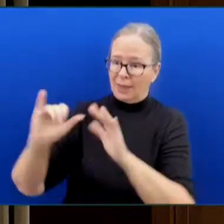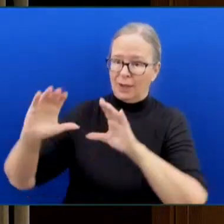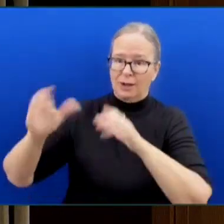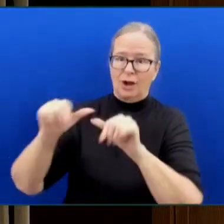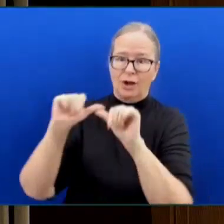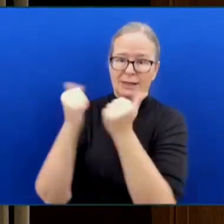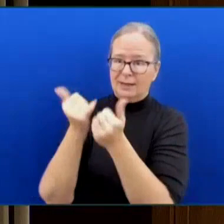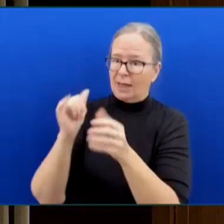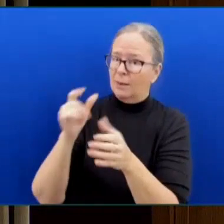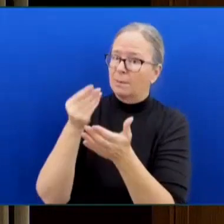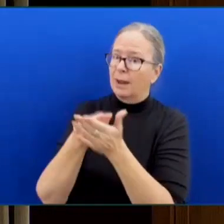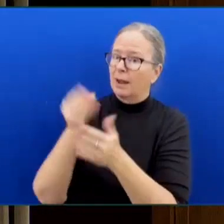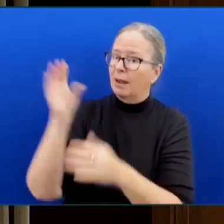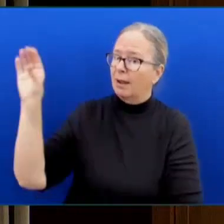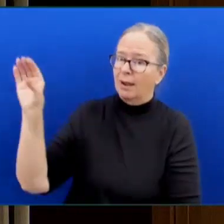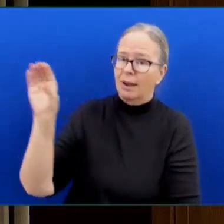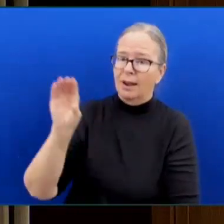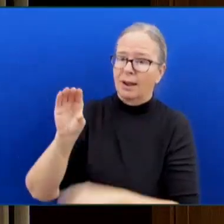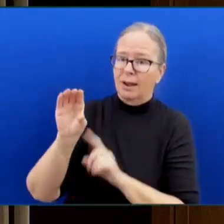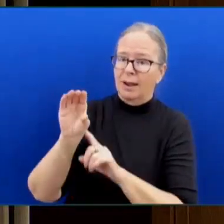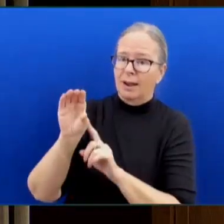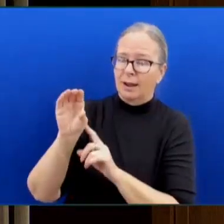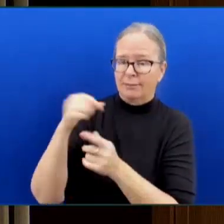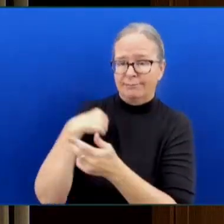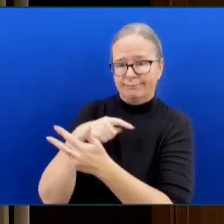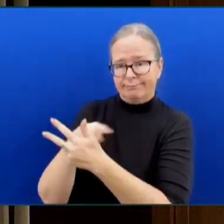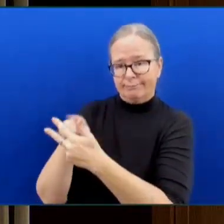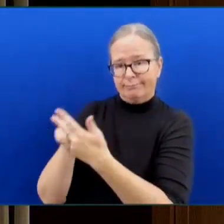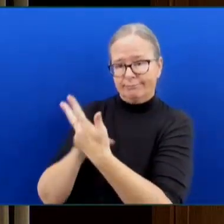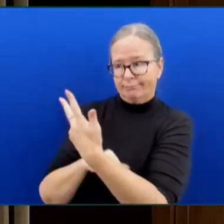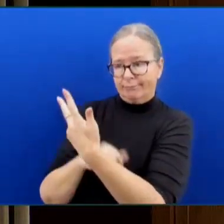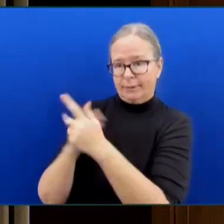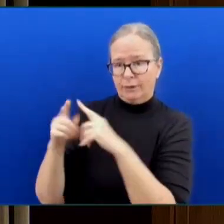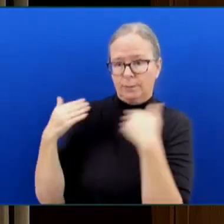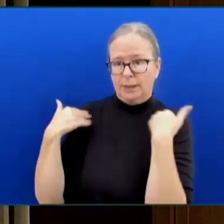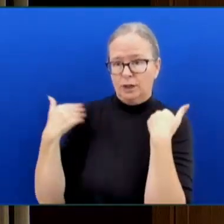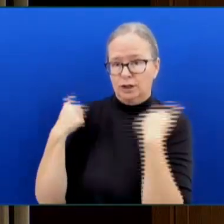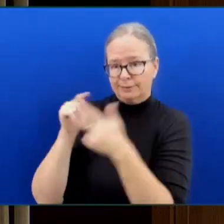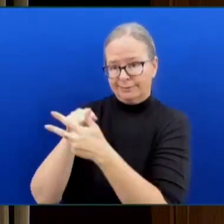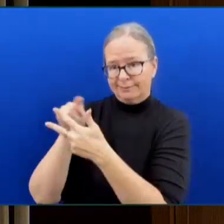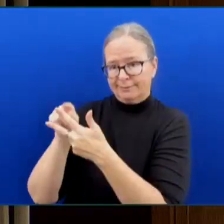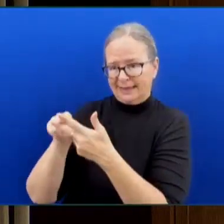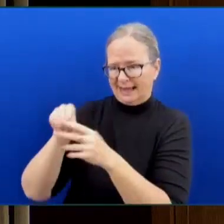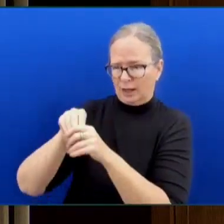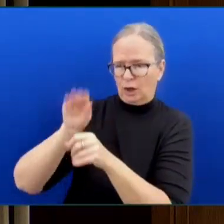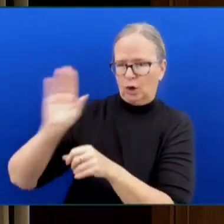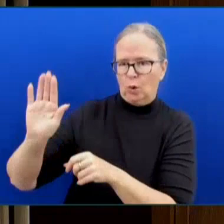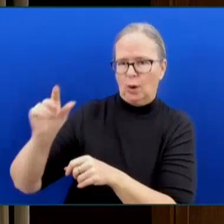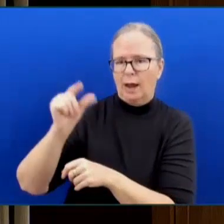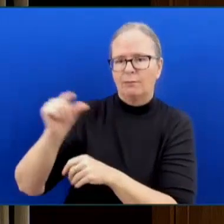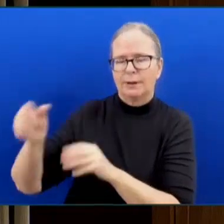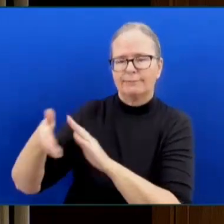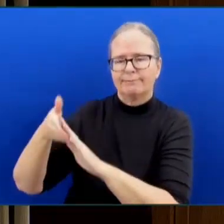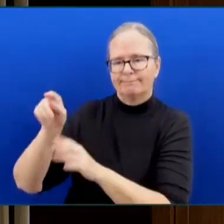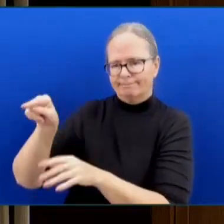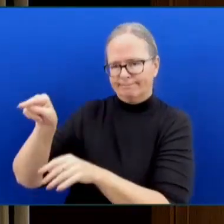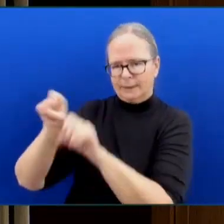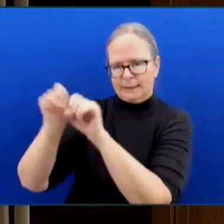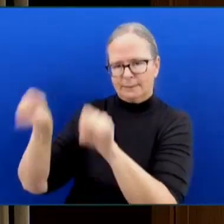of the comments we've heard about when the government learned or purported to learn about this. Come back to that in a moment. My